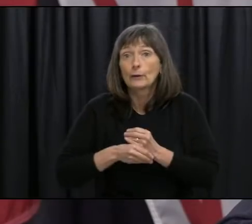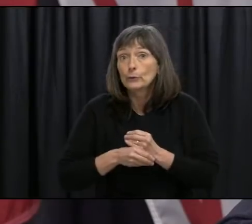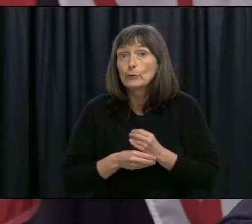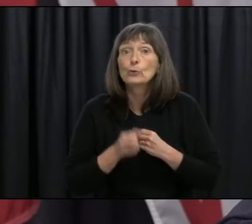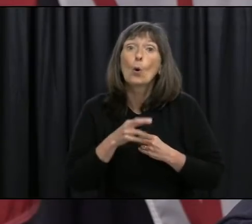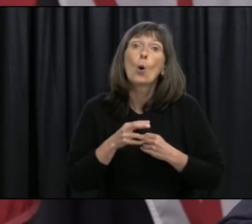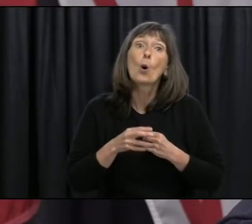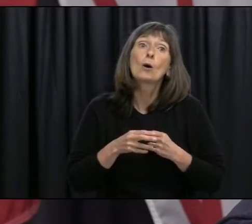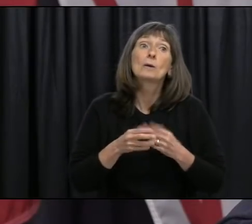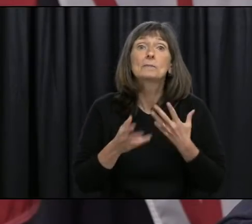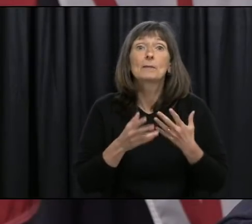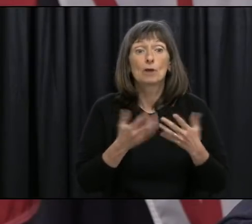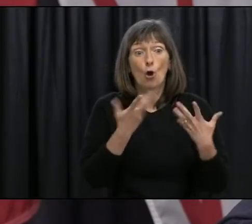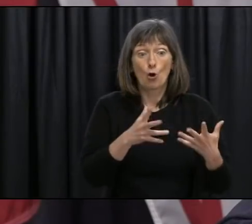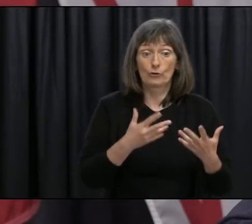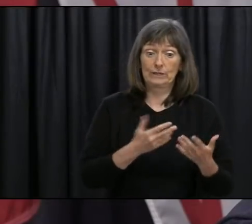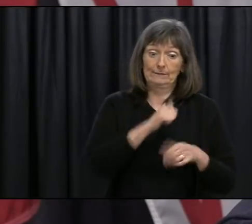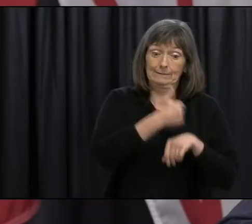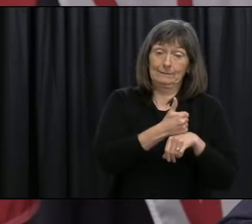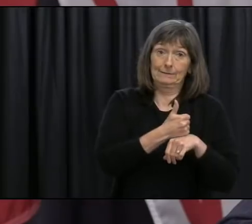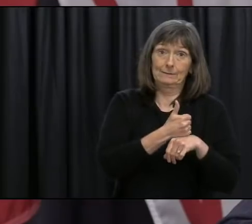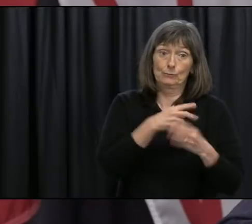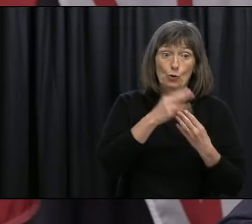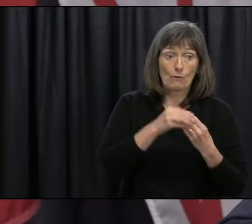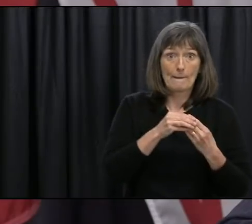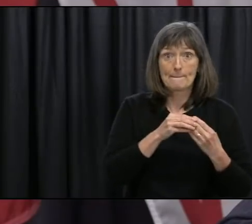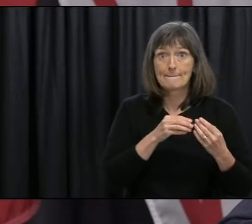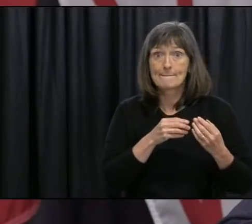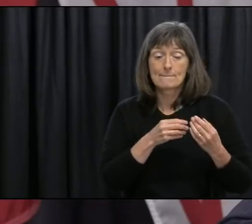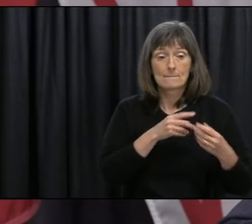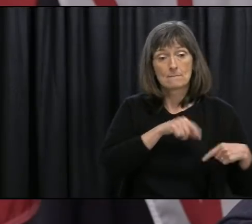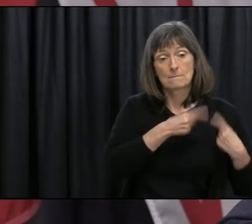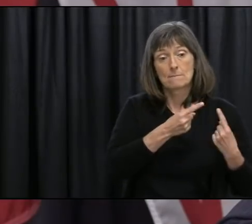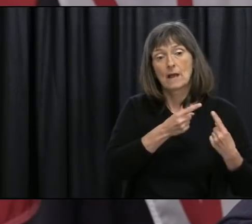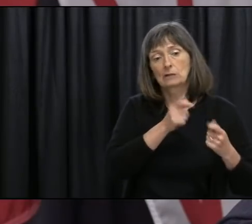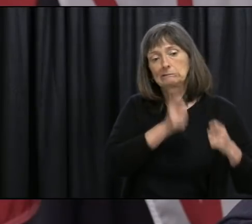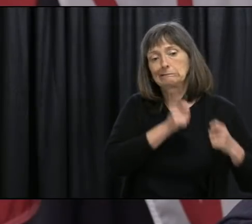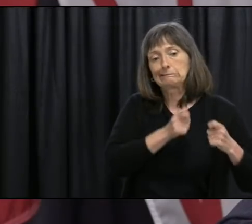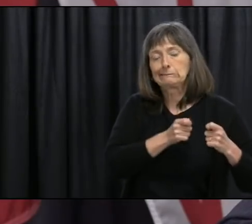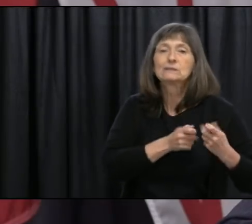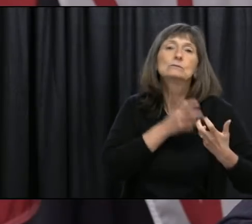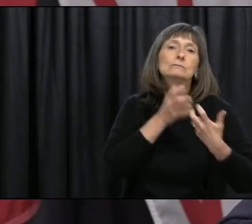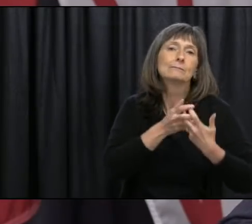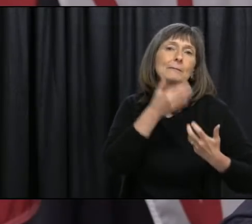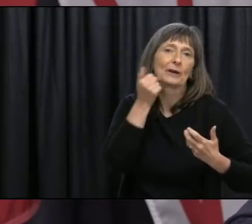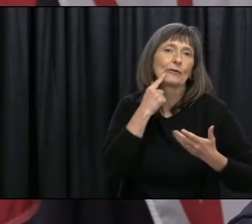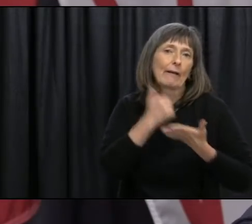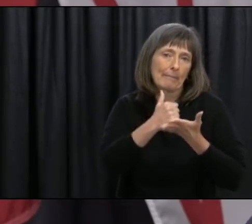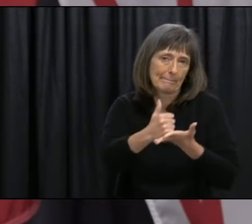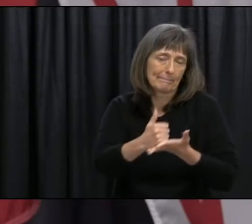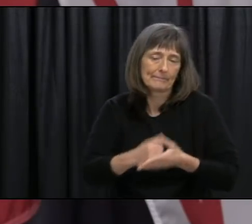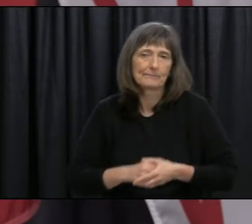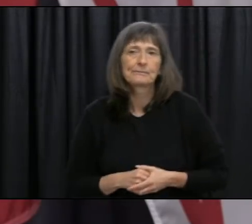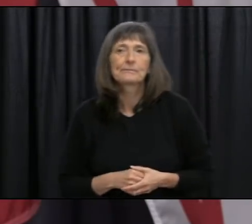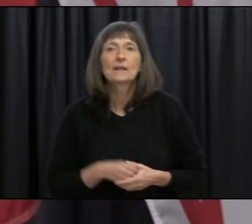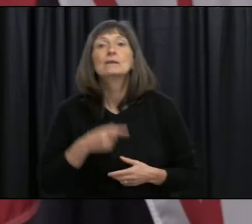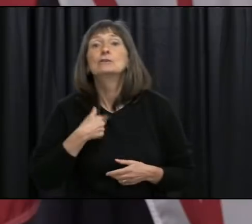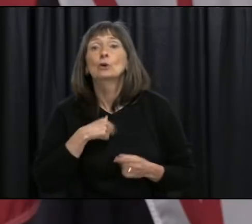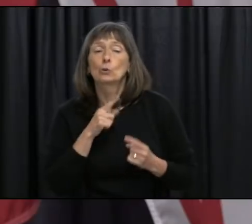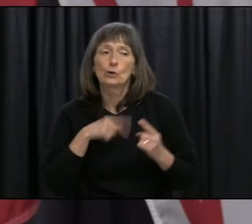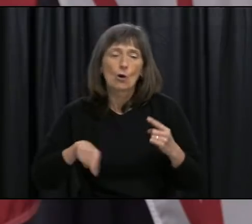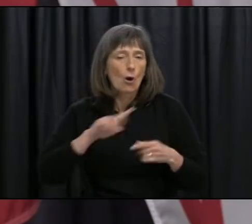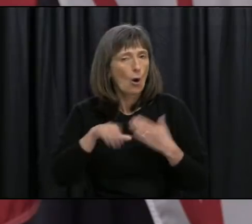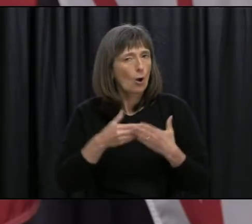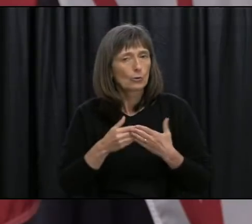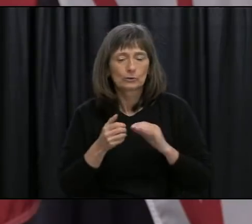simply enhancing some of the supports that's been in place for quite some time. Our approach has been one of balance and supporting each other through